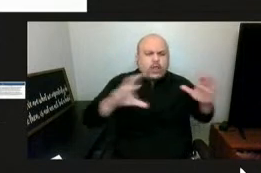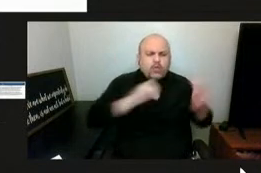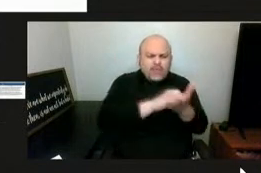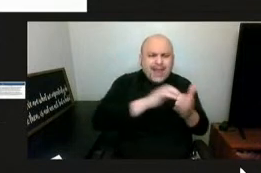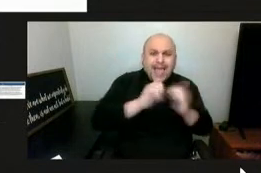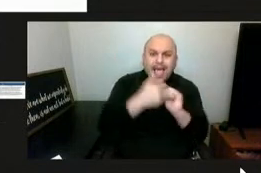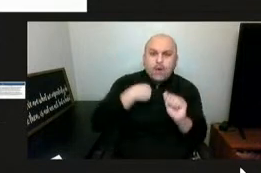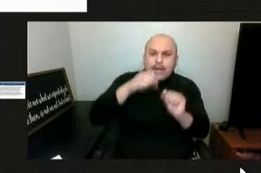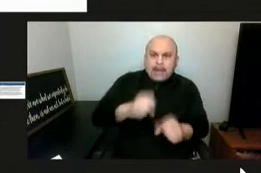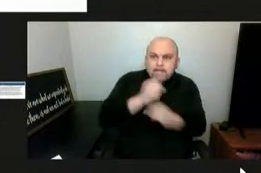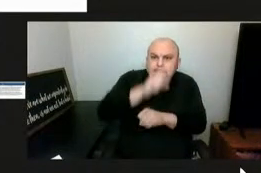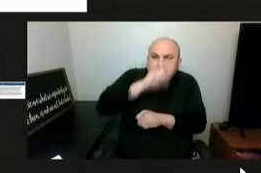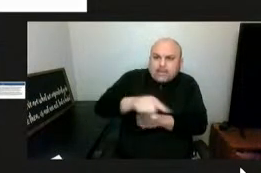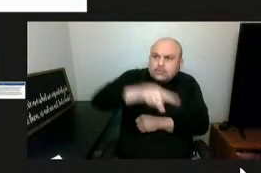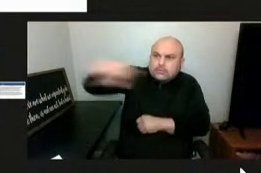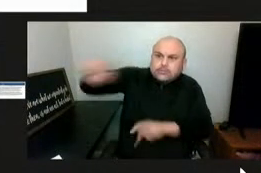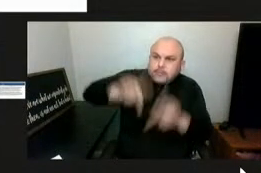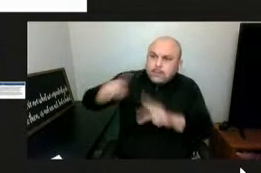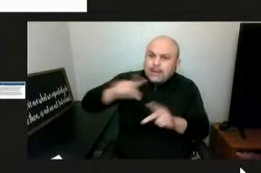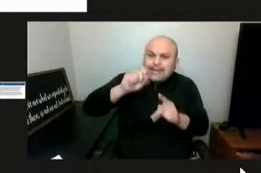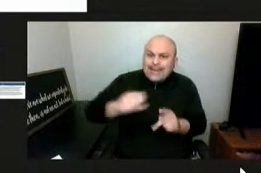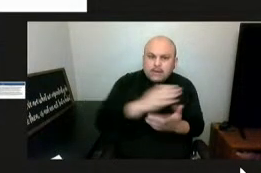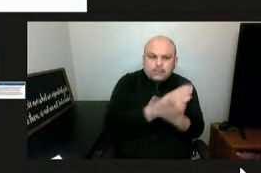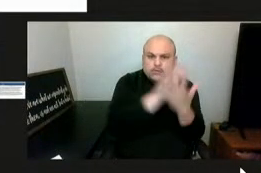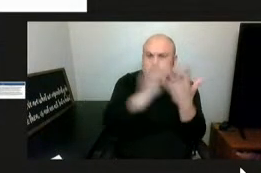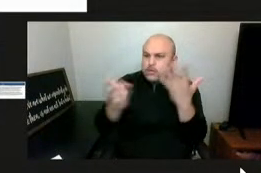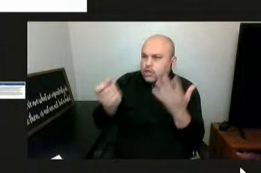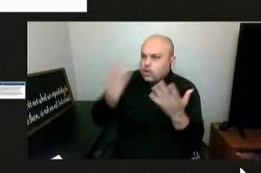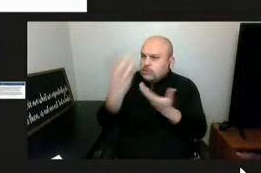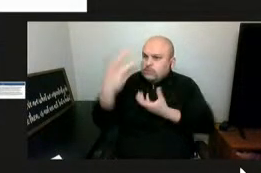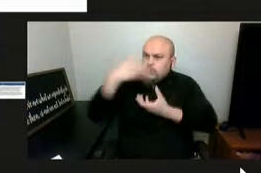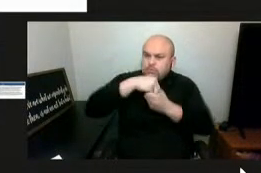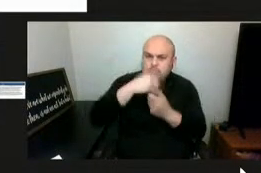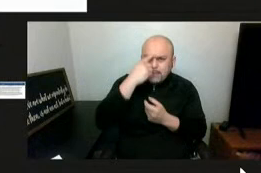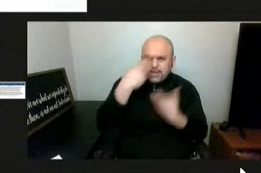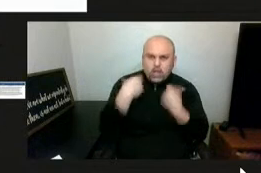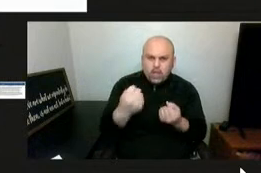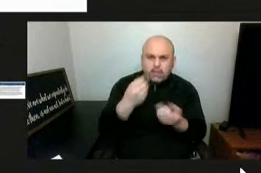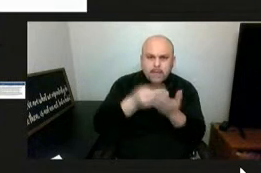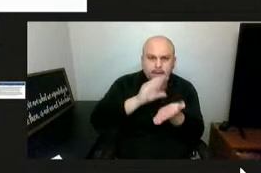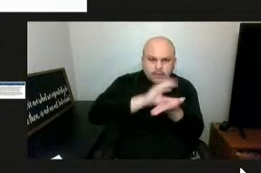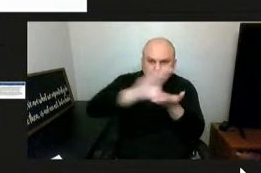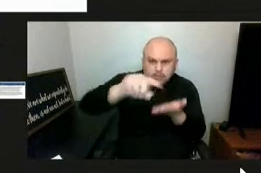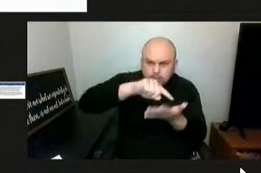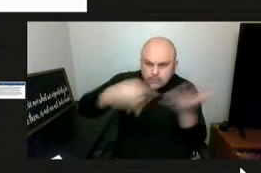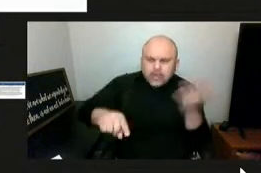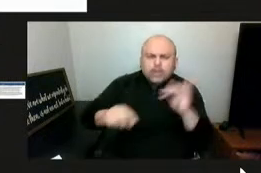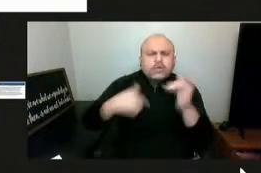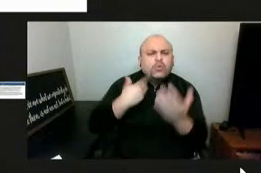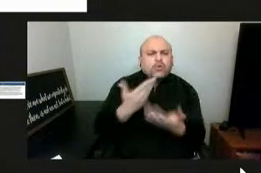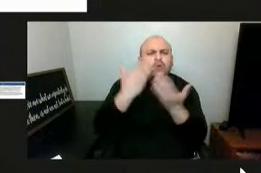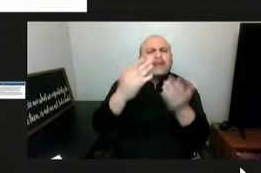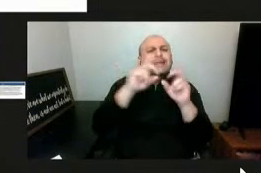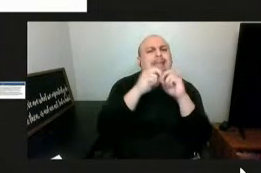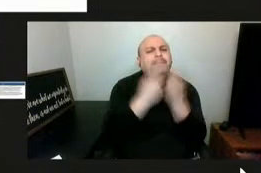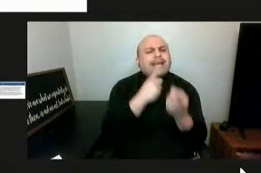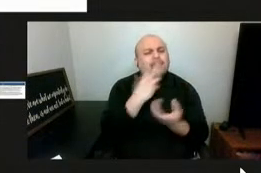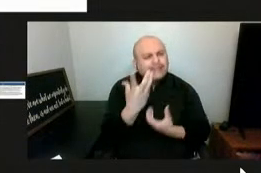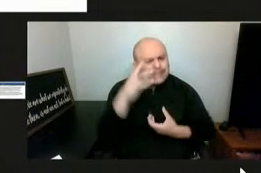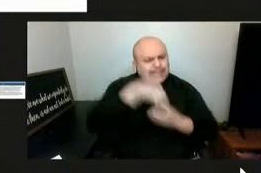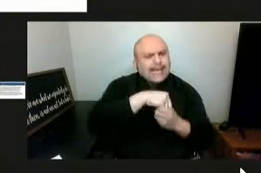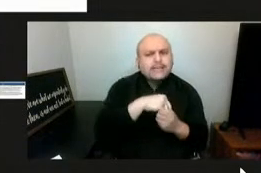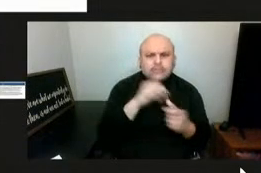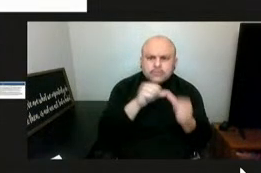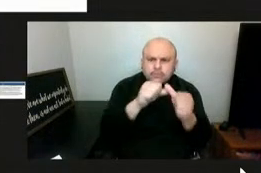that it's occurring across the board with all of the mental health initiatives that are funded? And then we also recommend that departments engage in a coordinated effort to fund